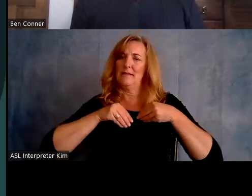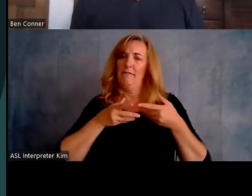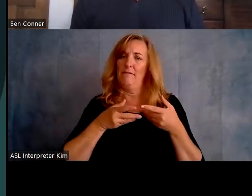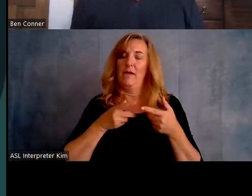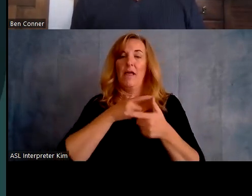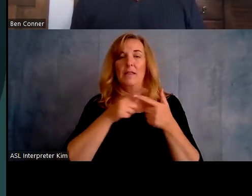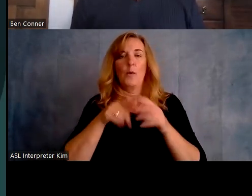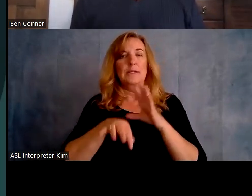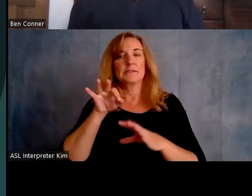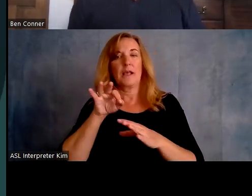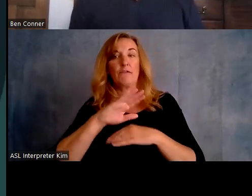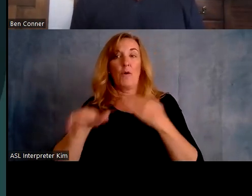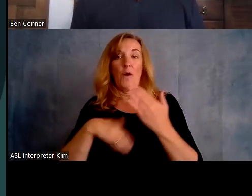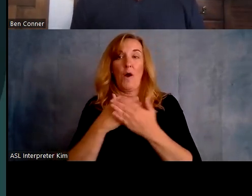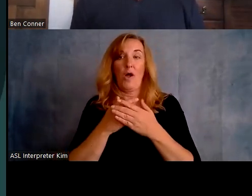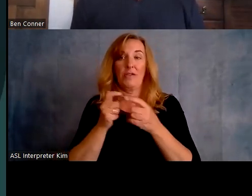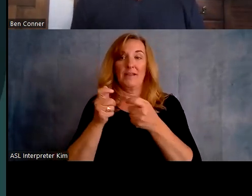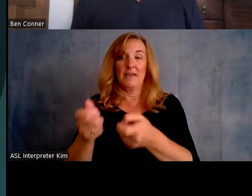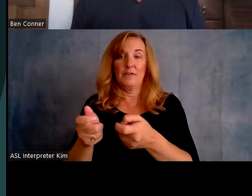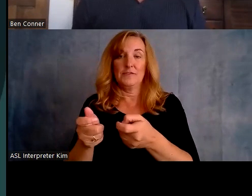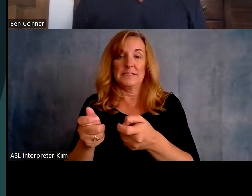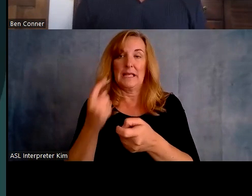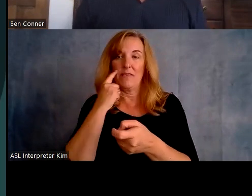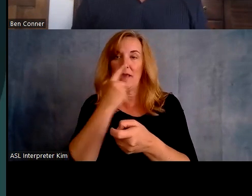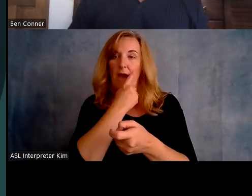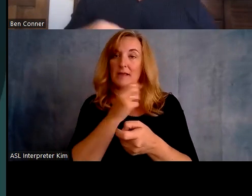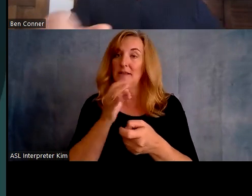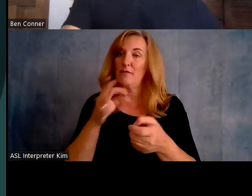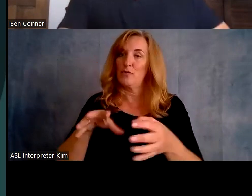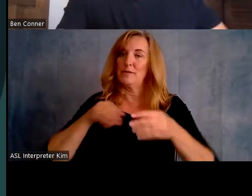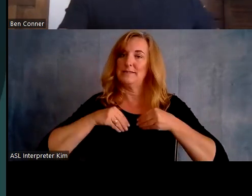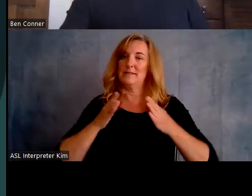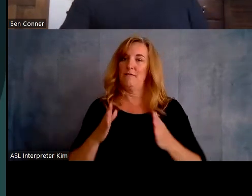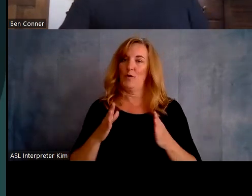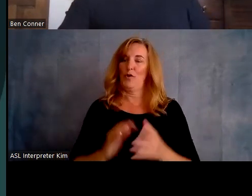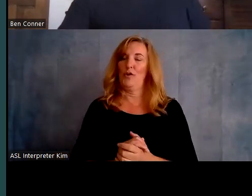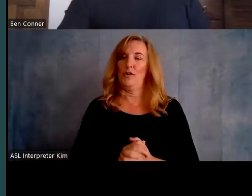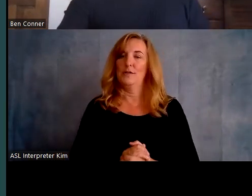our gifts in the eyes of the receiver."